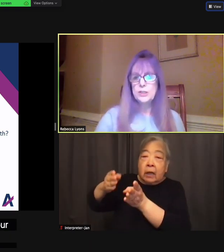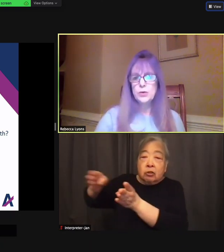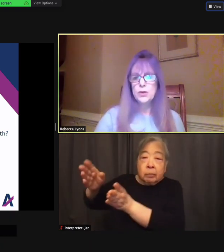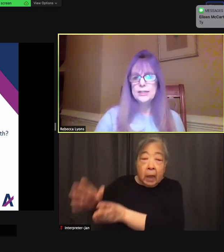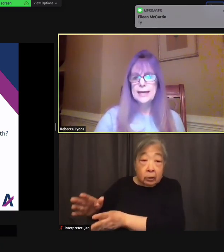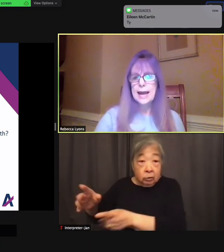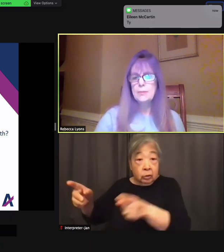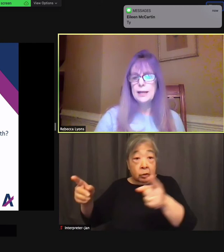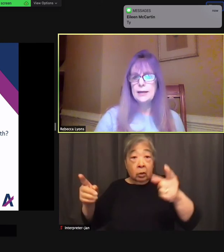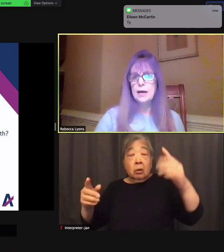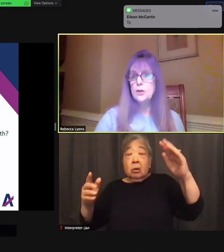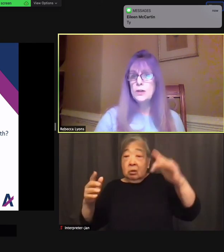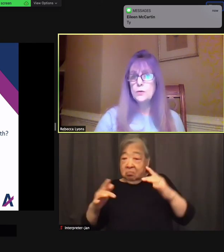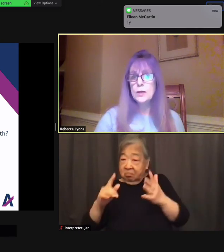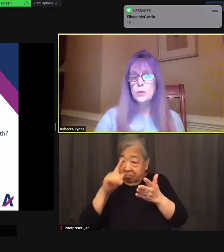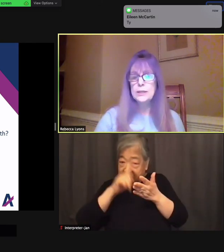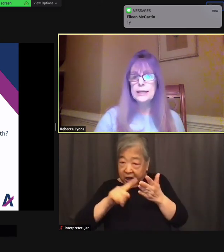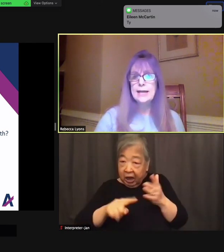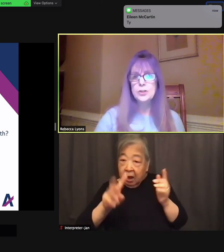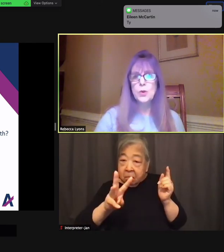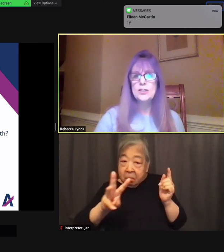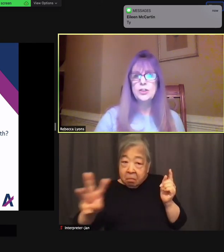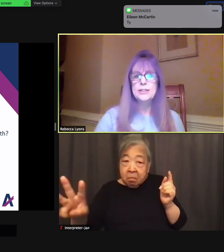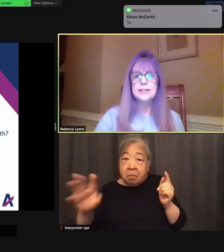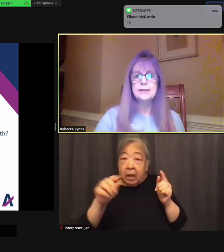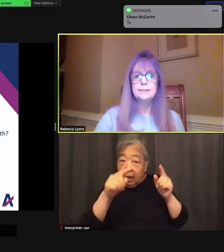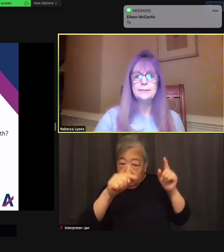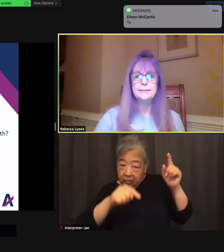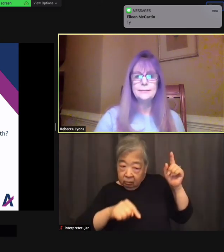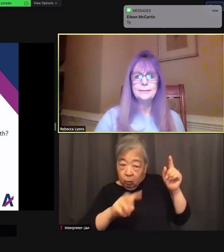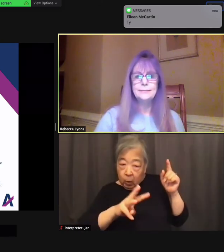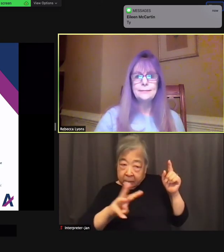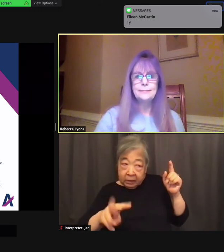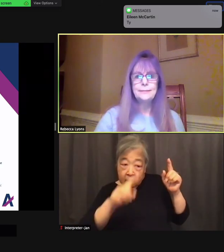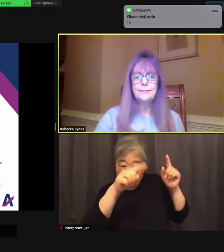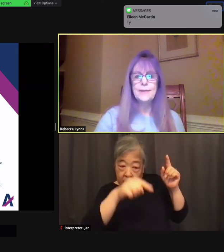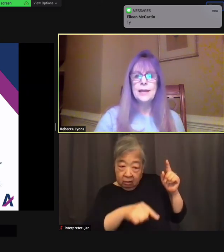our resource tab and under the frequently asked questions.